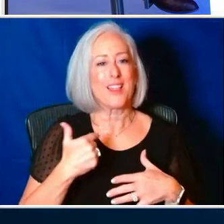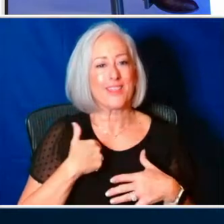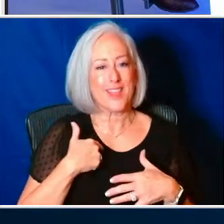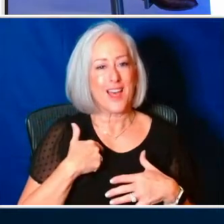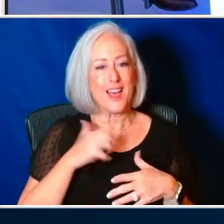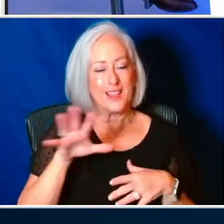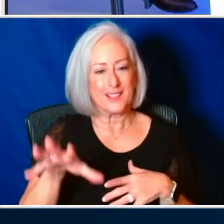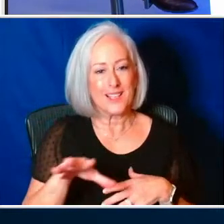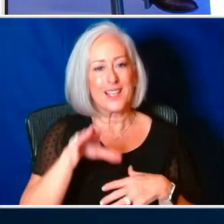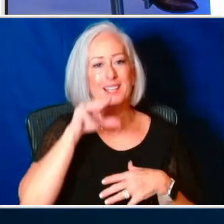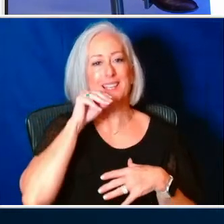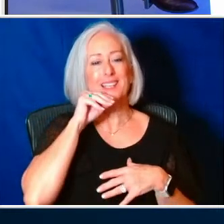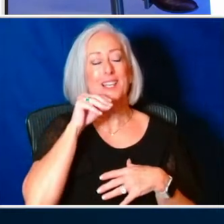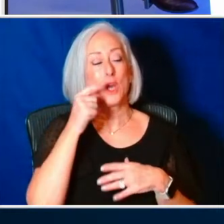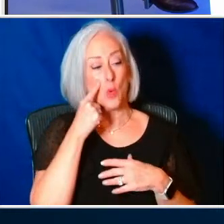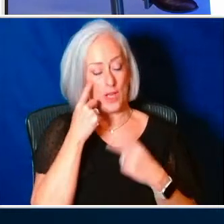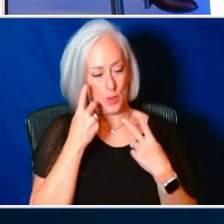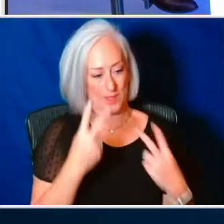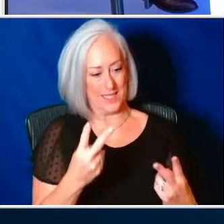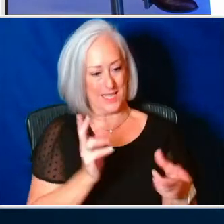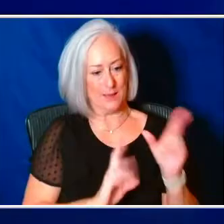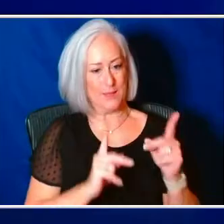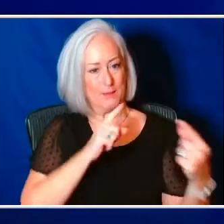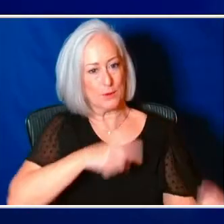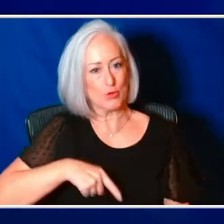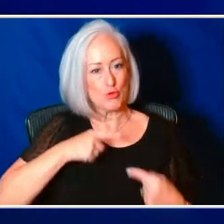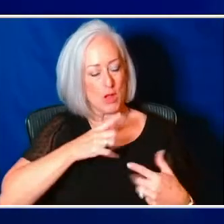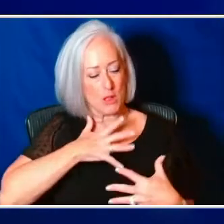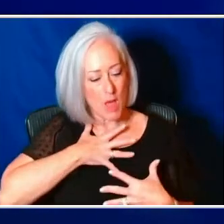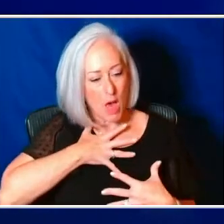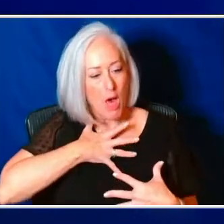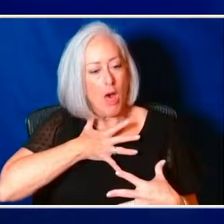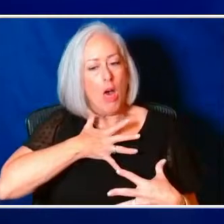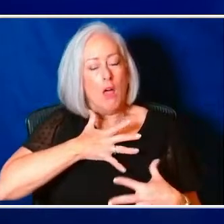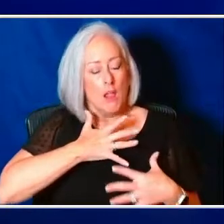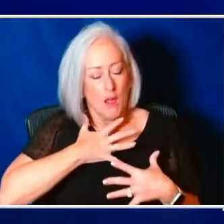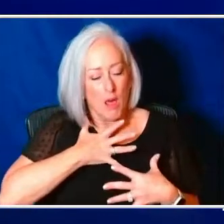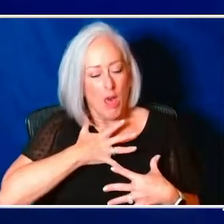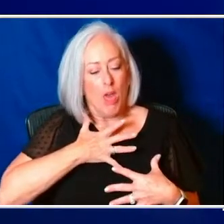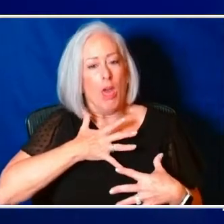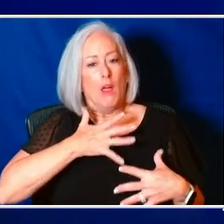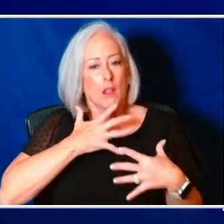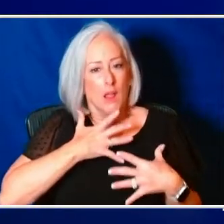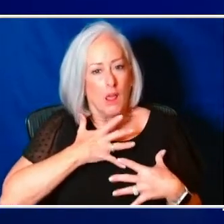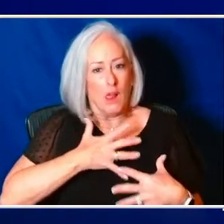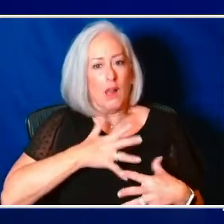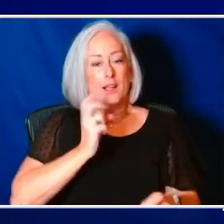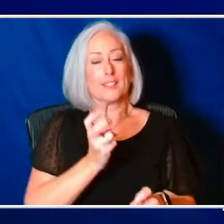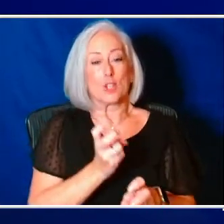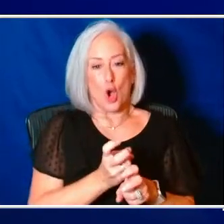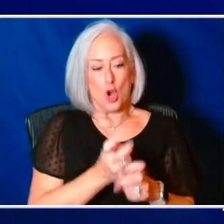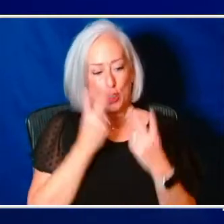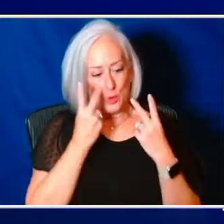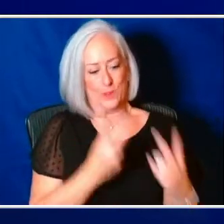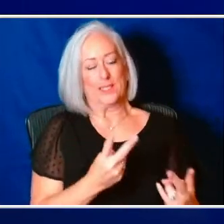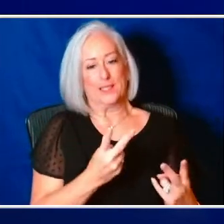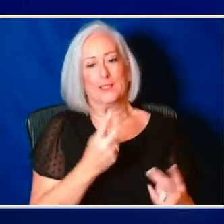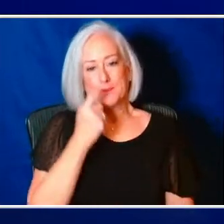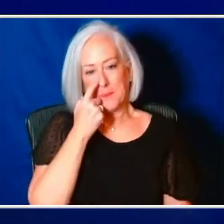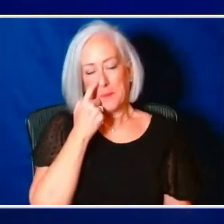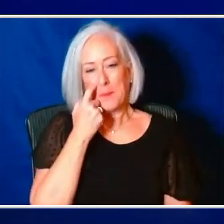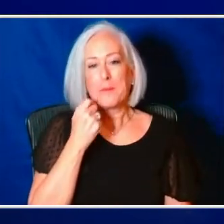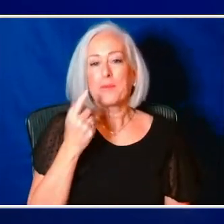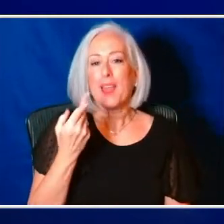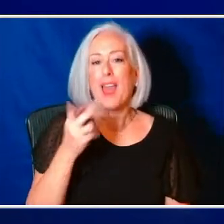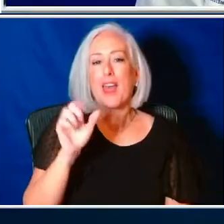you watch people struggle to breathe, it is one of the hardest things. So I want to say thank you to Heather for being a part of this study, because it's going to help